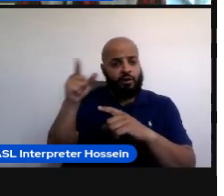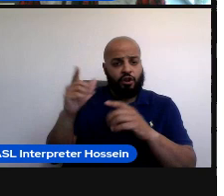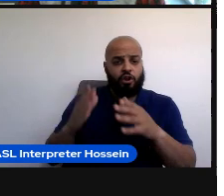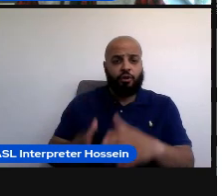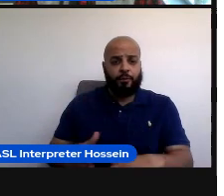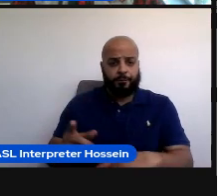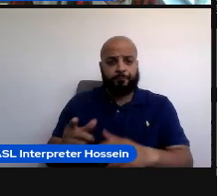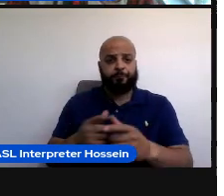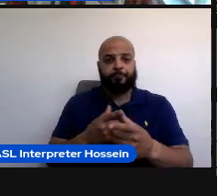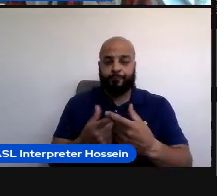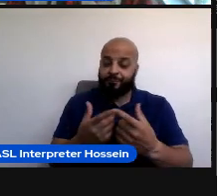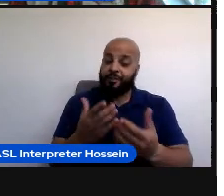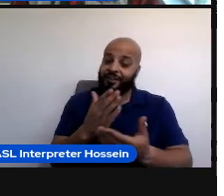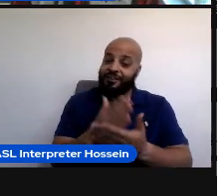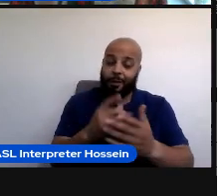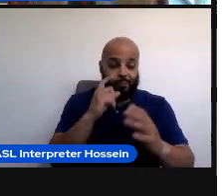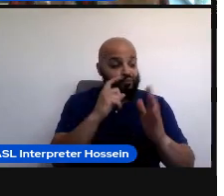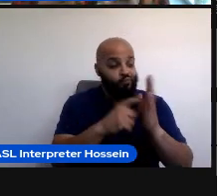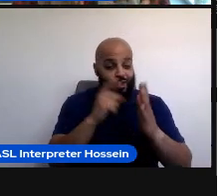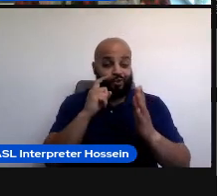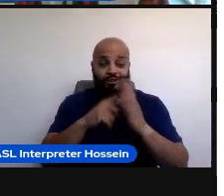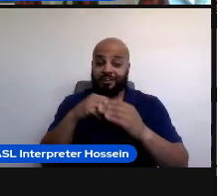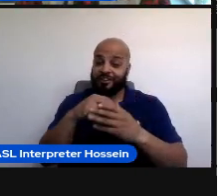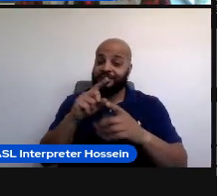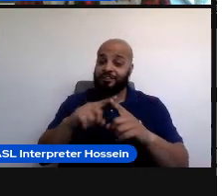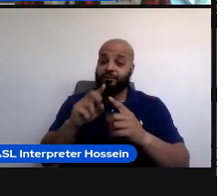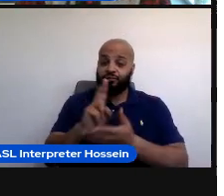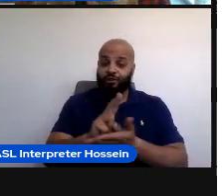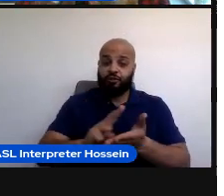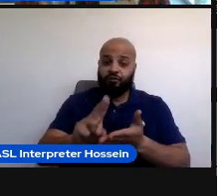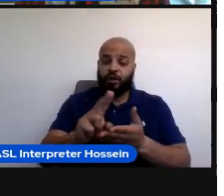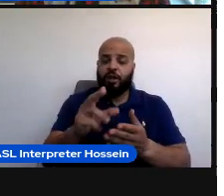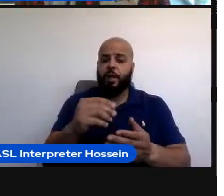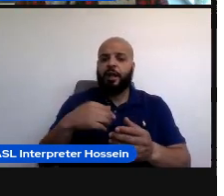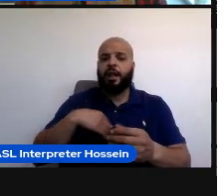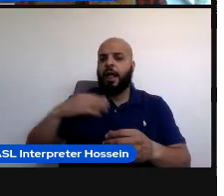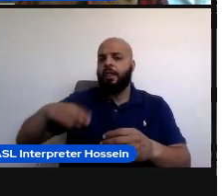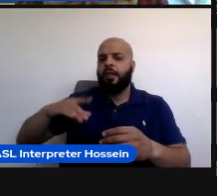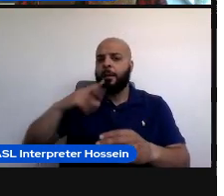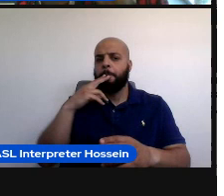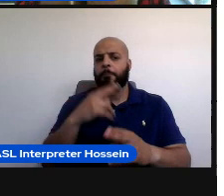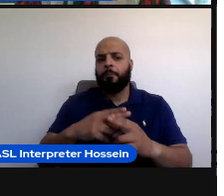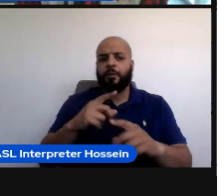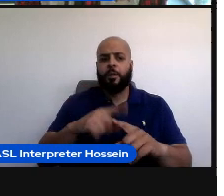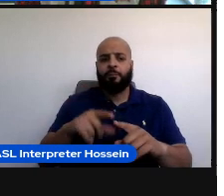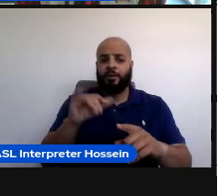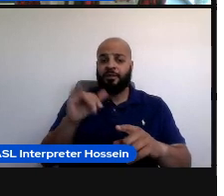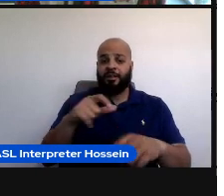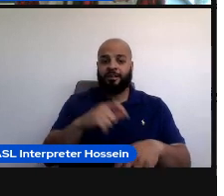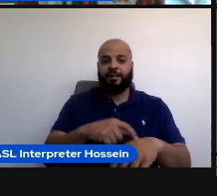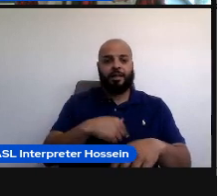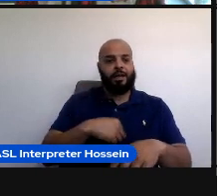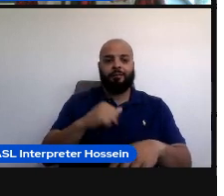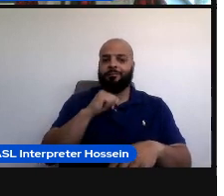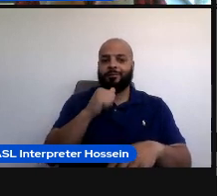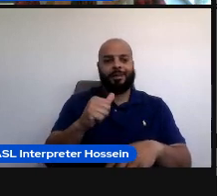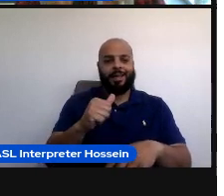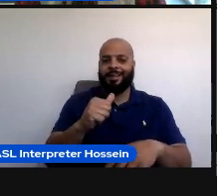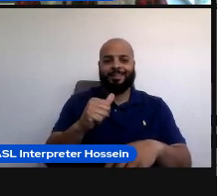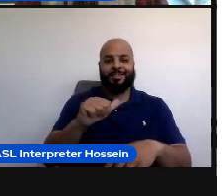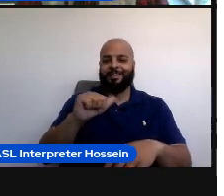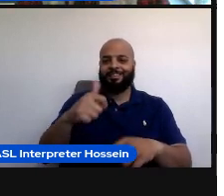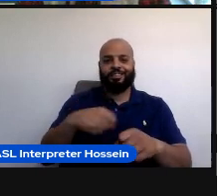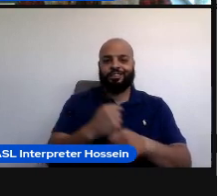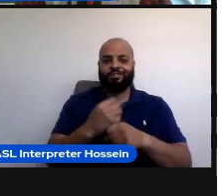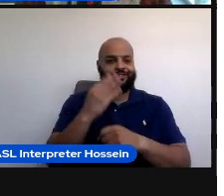bit of notoriety within the university. And again, I failed to mention, but at this time, I was not a tenure track professor.